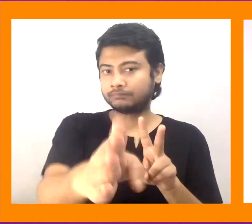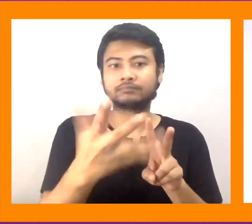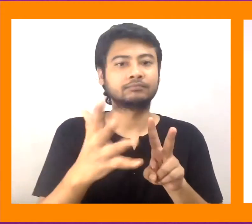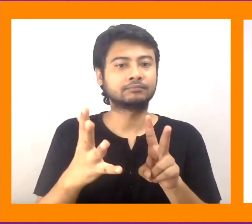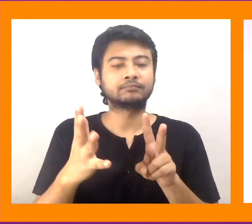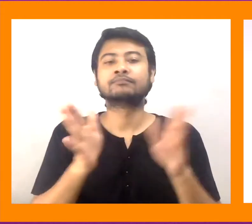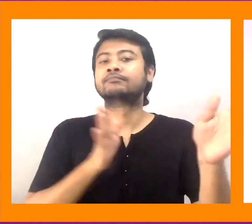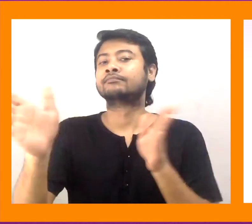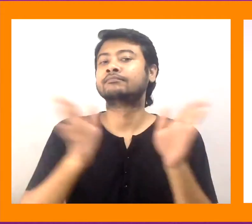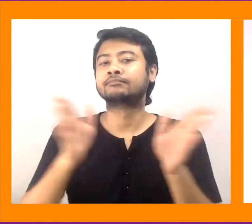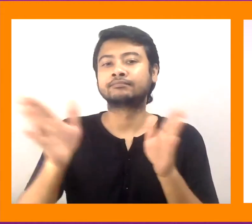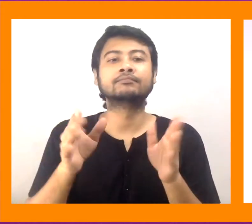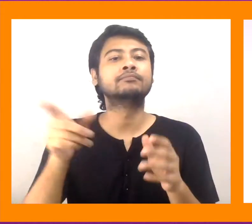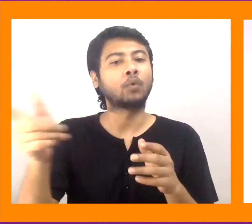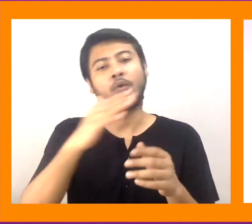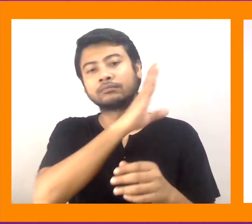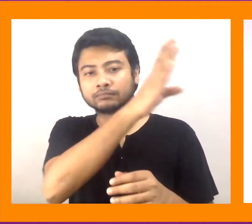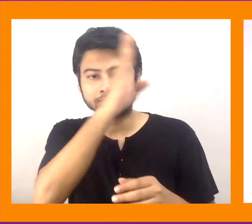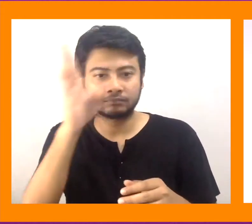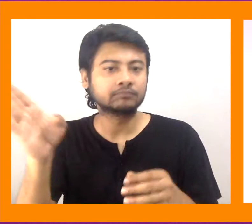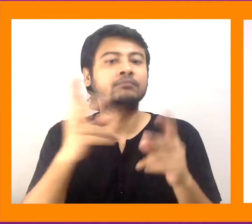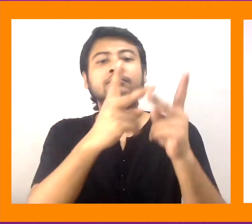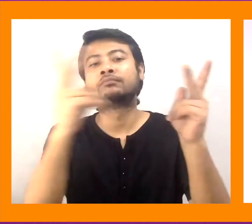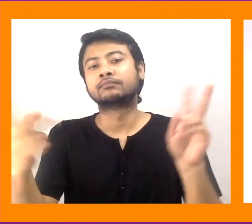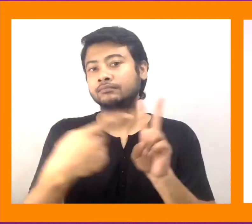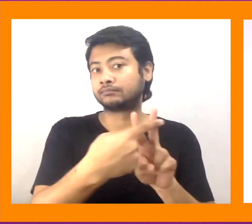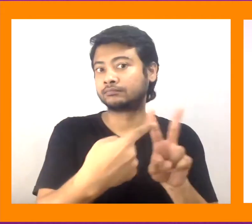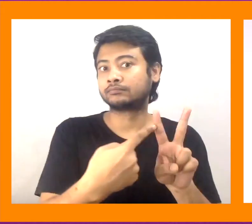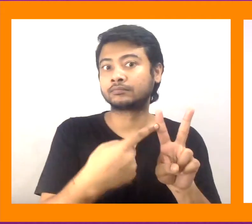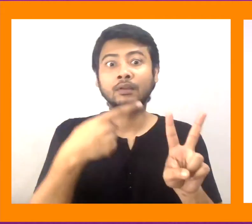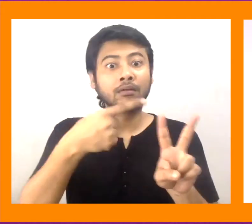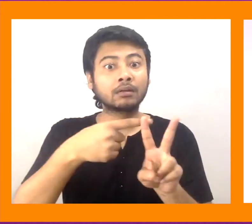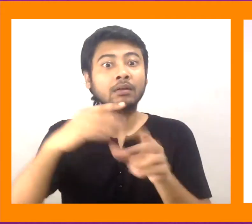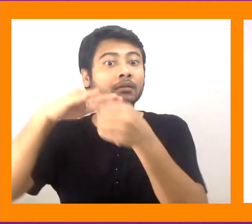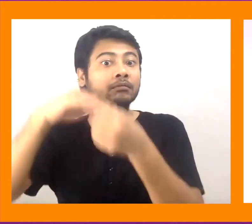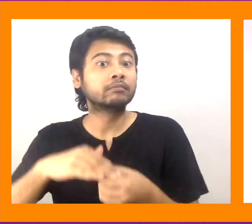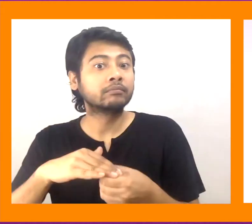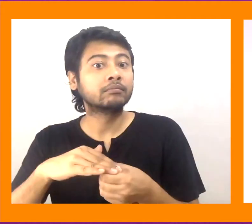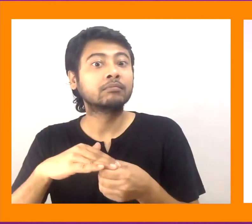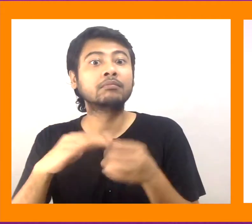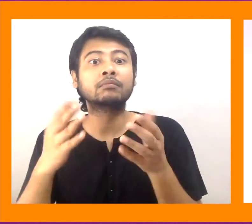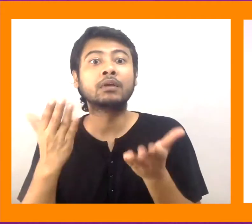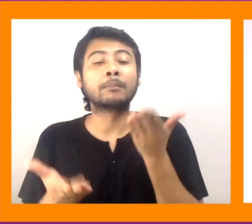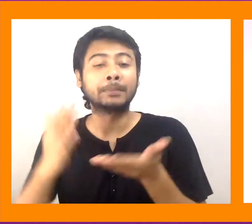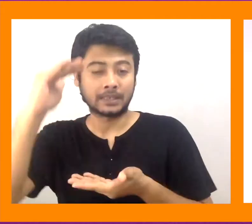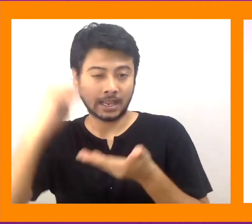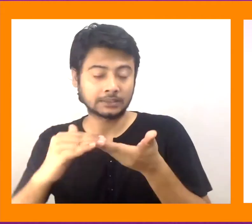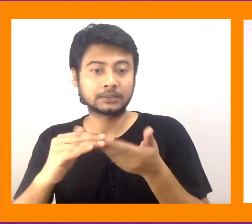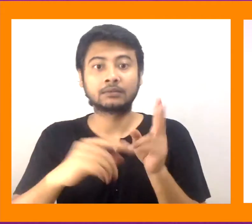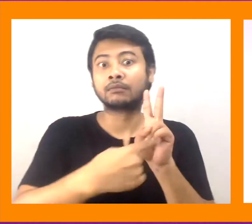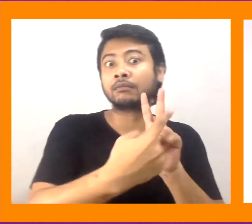that their life experiences differ drastically. This goes to show how the difference in one